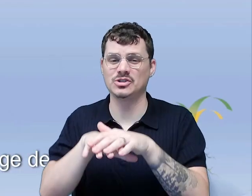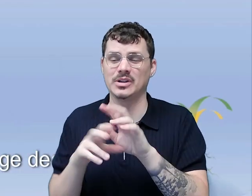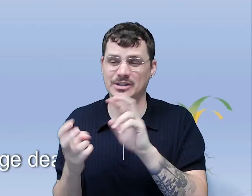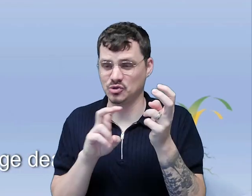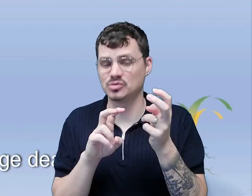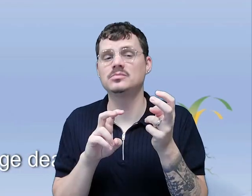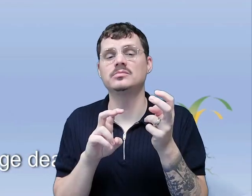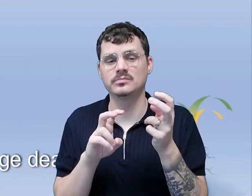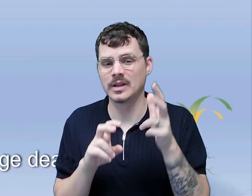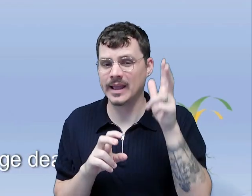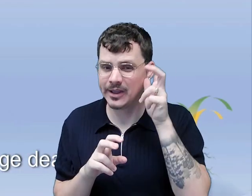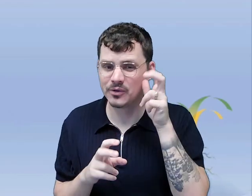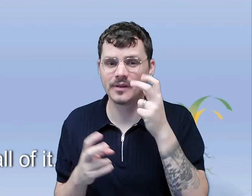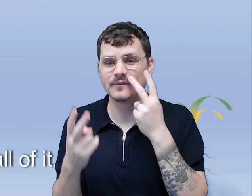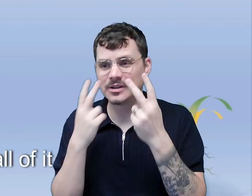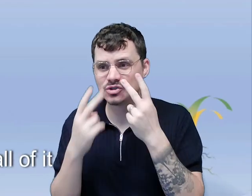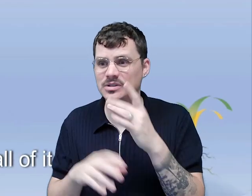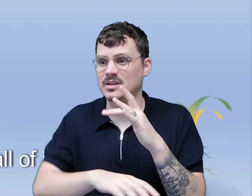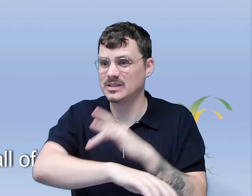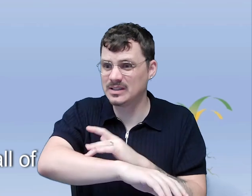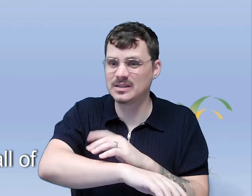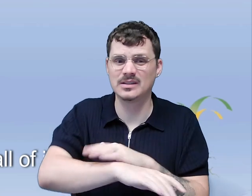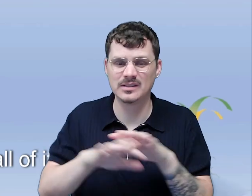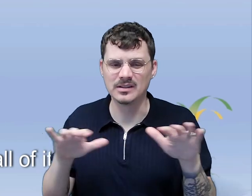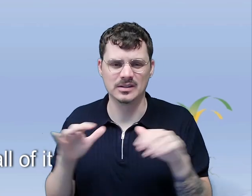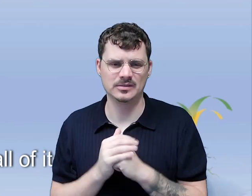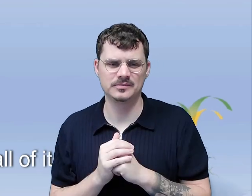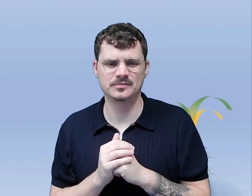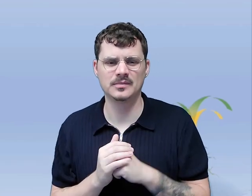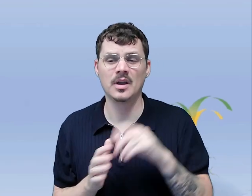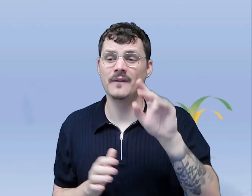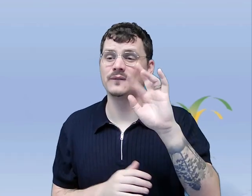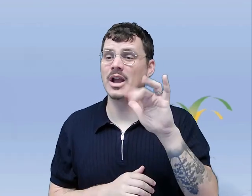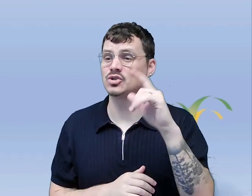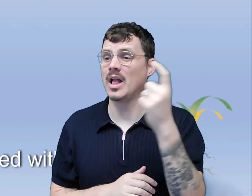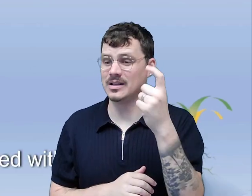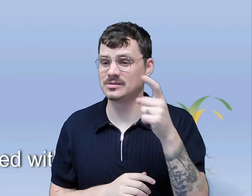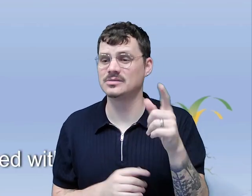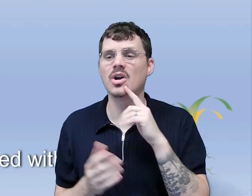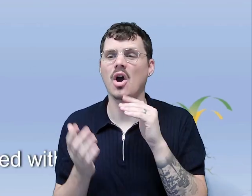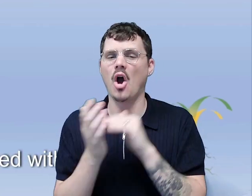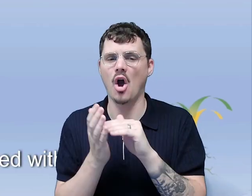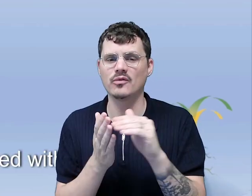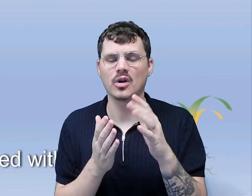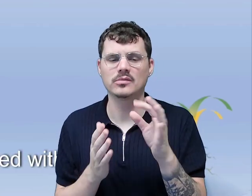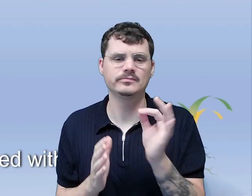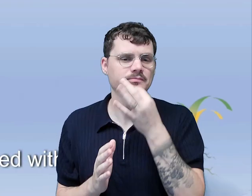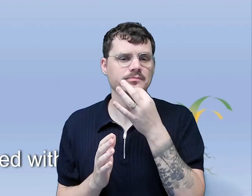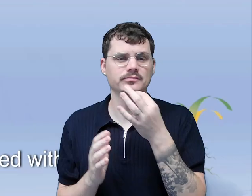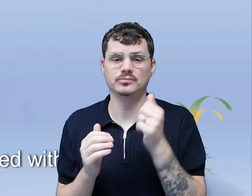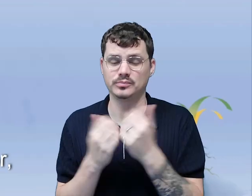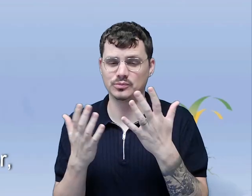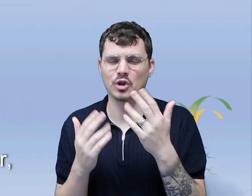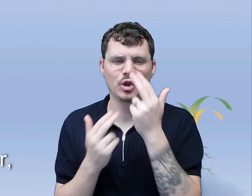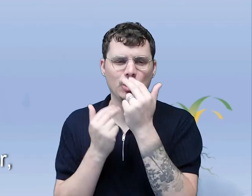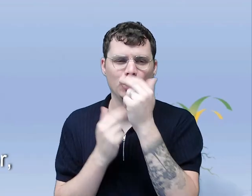Sensory integration issues are a huge deal. The hearing, the vision, the skin, all of it. People with Fragile X often are